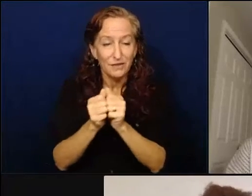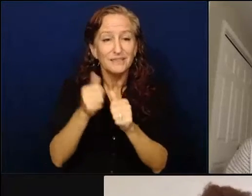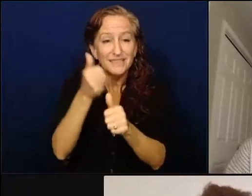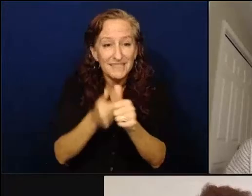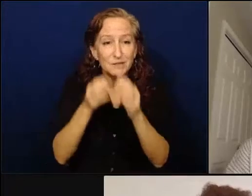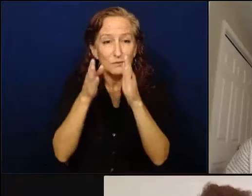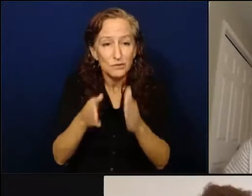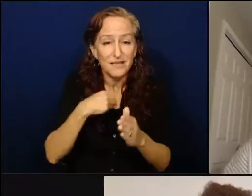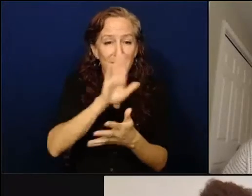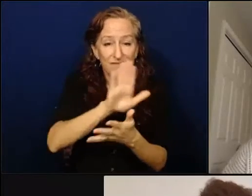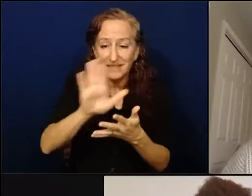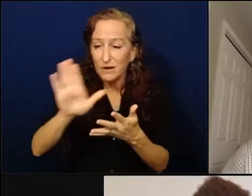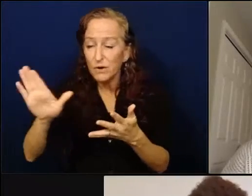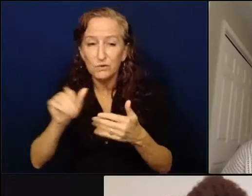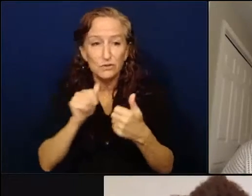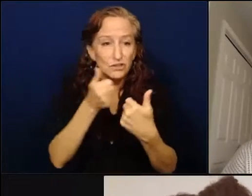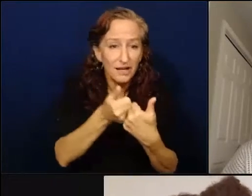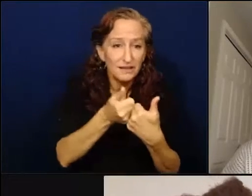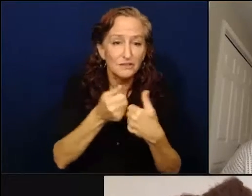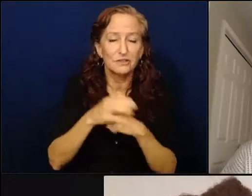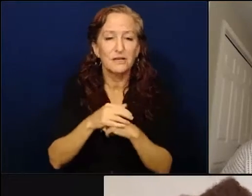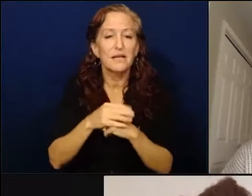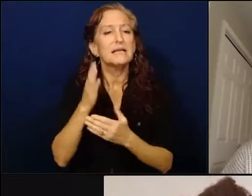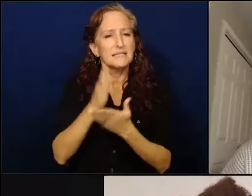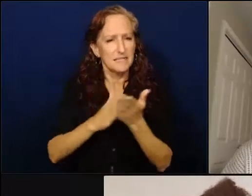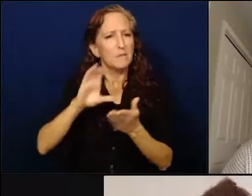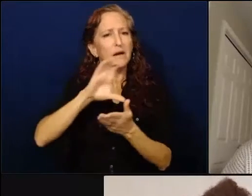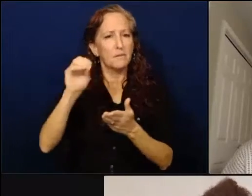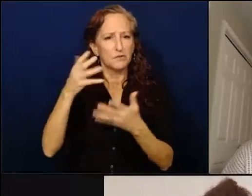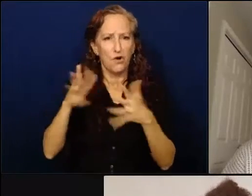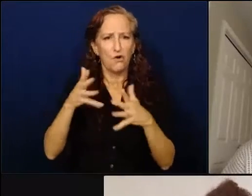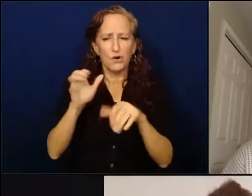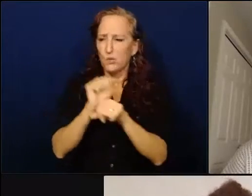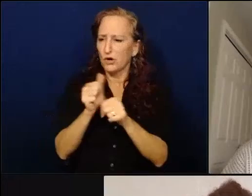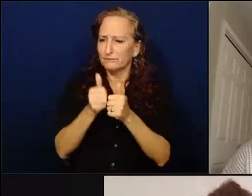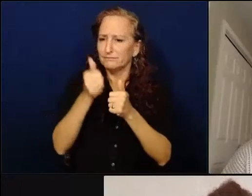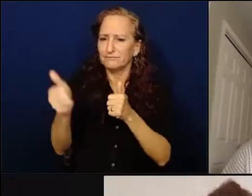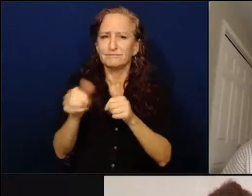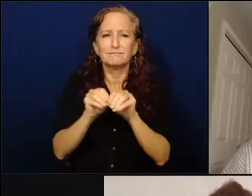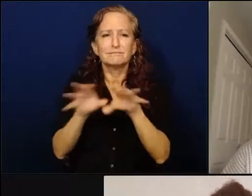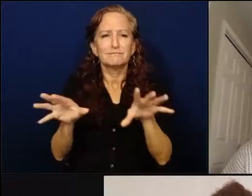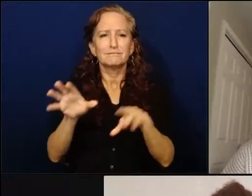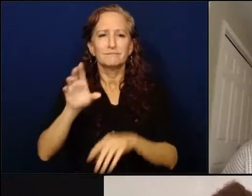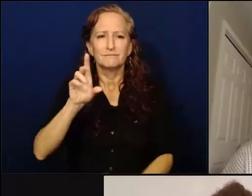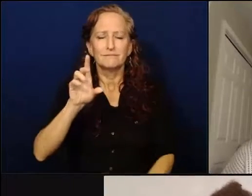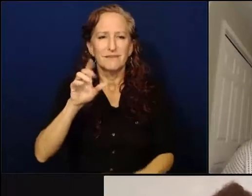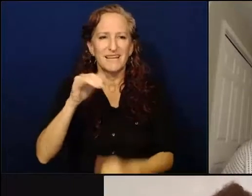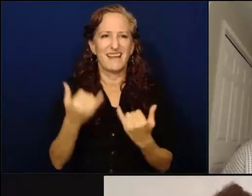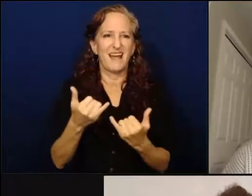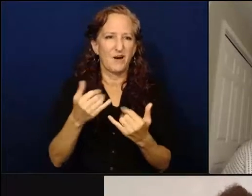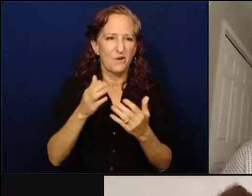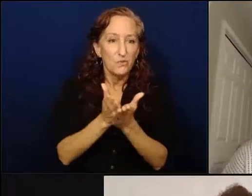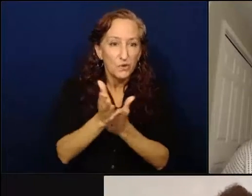deal with, right? So there are some companies that were always distributed, but this is now distribution with the addition of a pandemic, right? And the